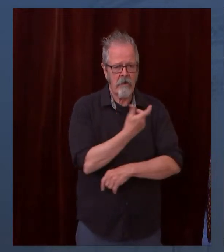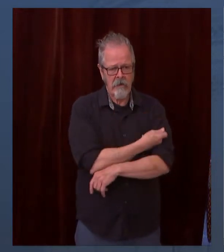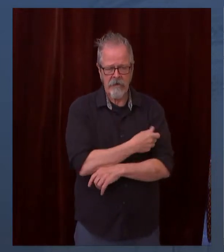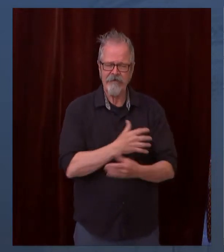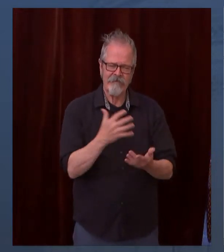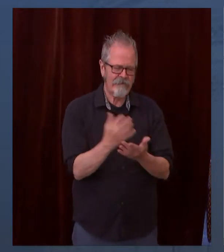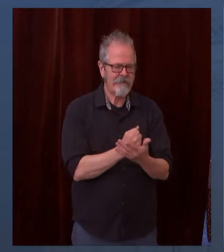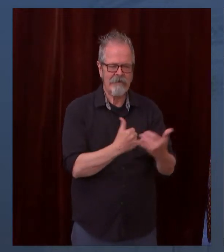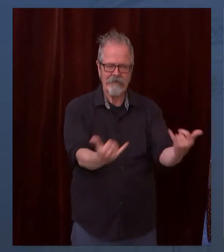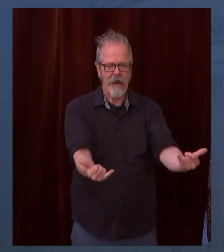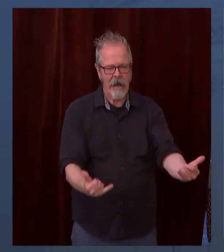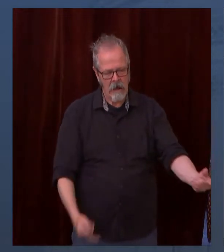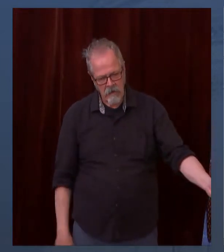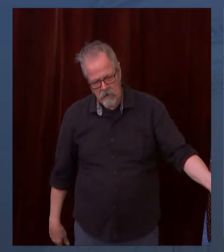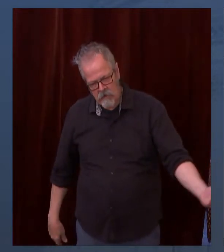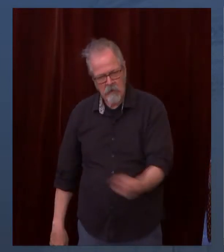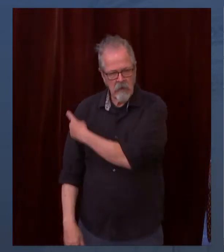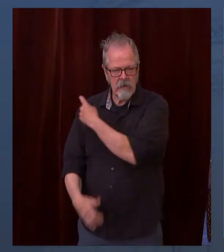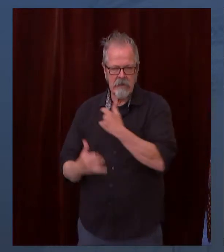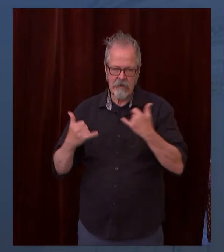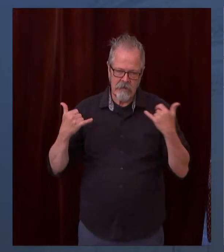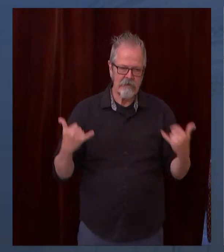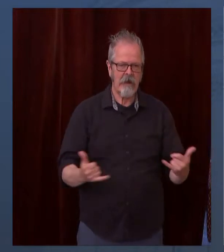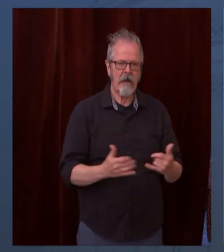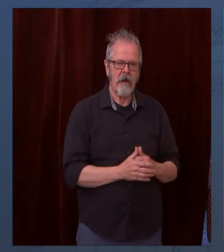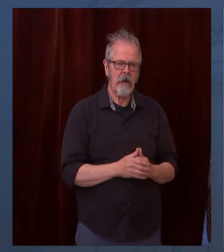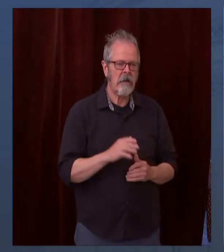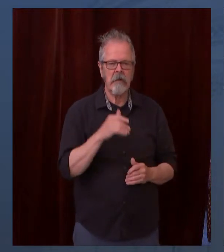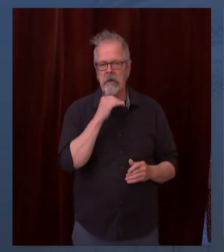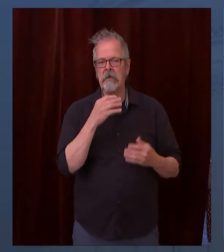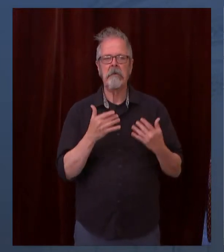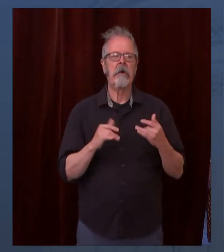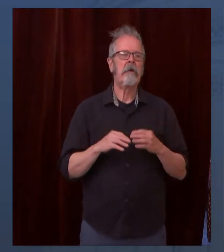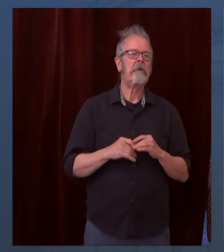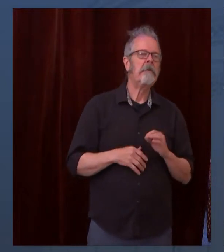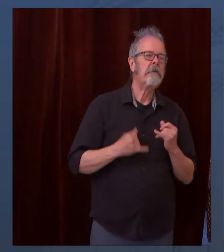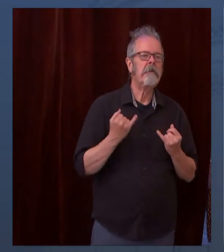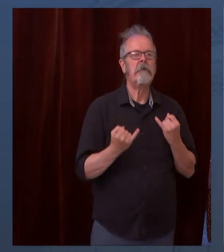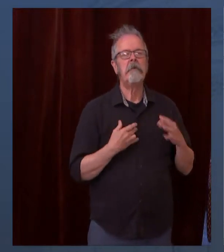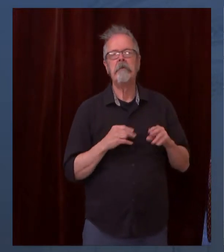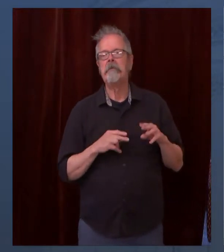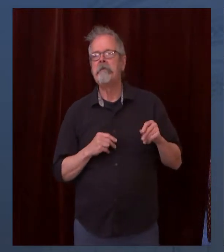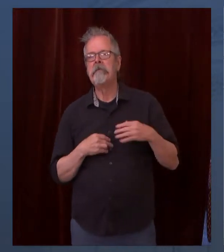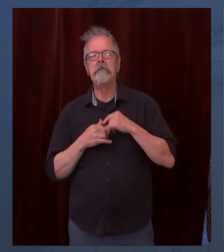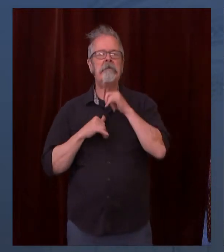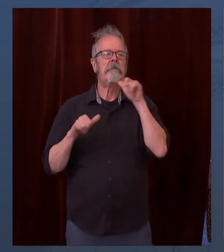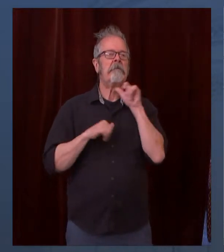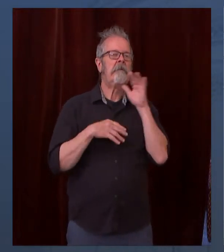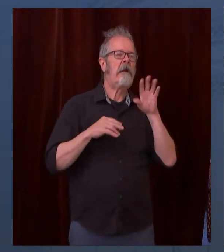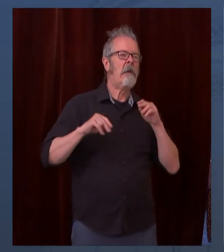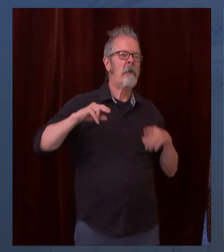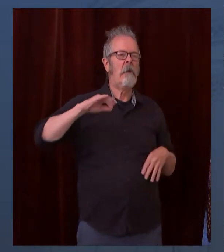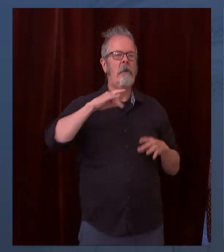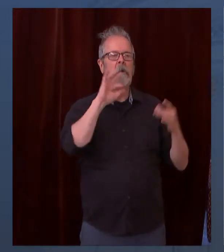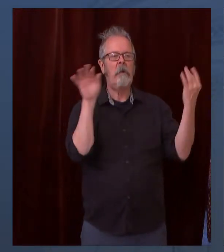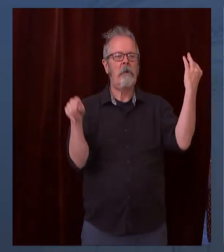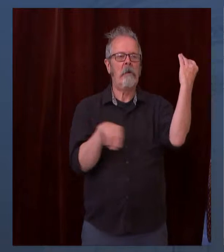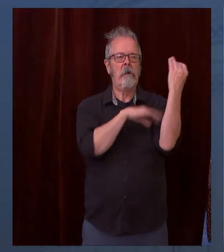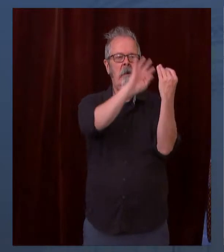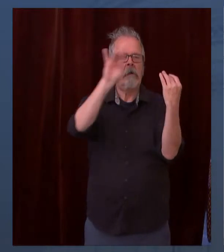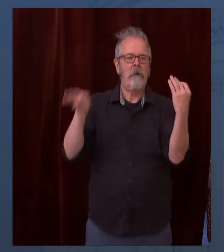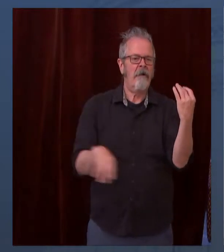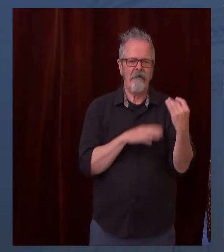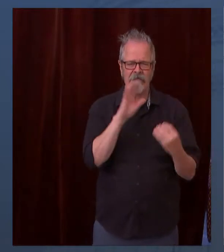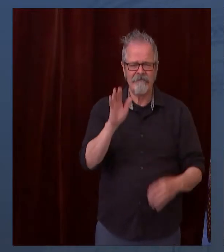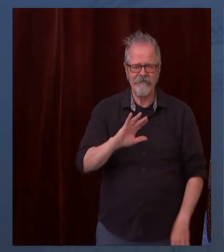don't hesitate, vaccinate. If you have been vaccinated, absolutely thank you. But we also want to say now it's your turn to help